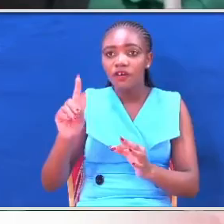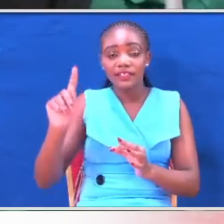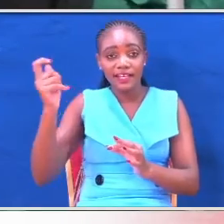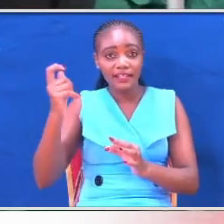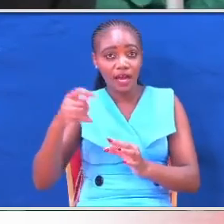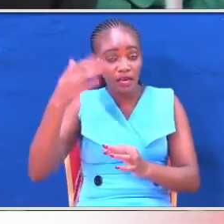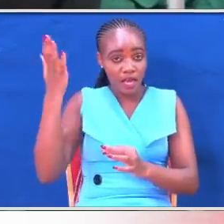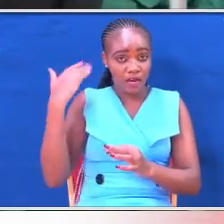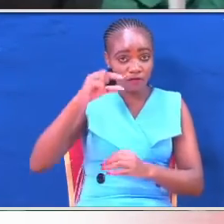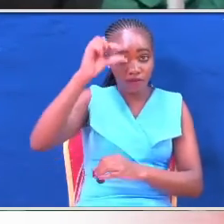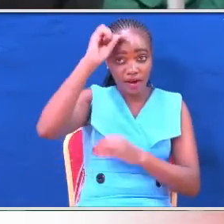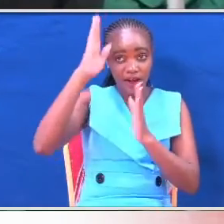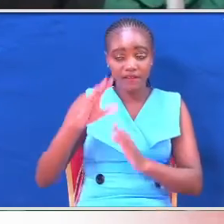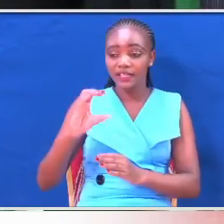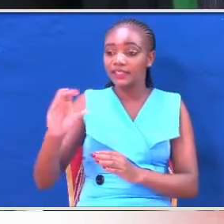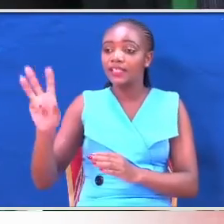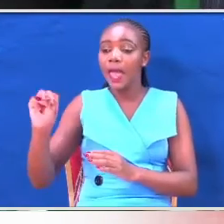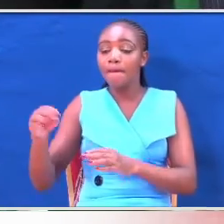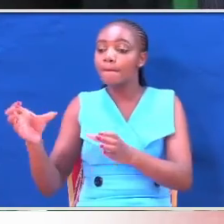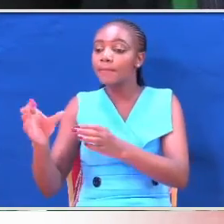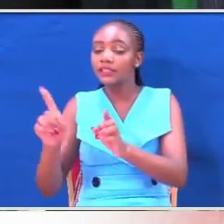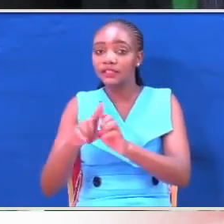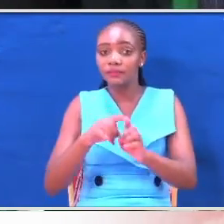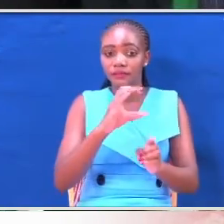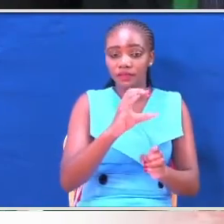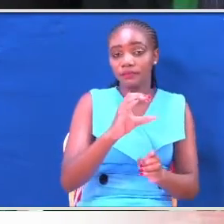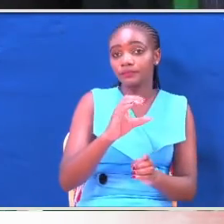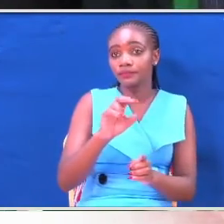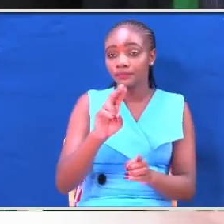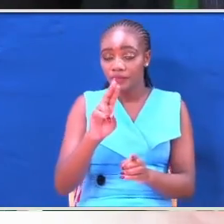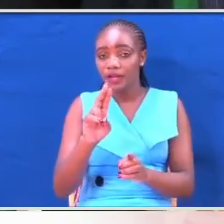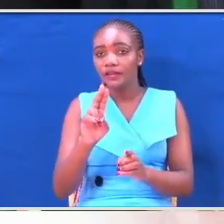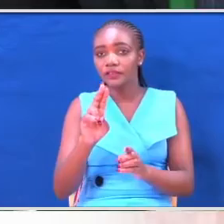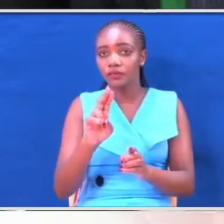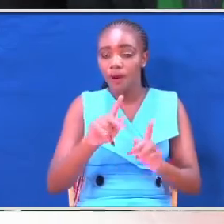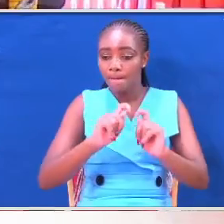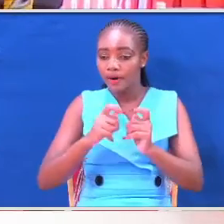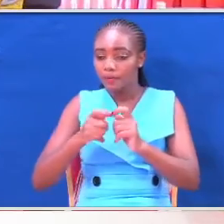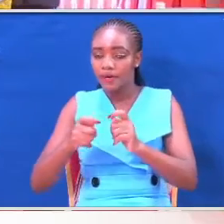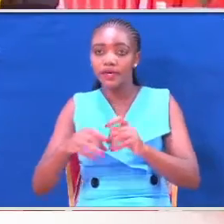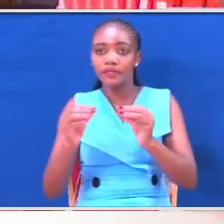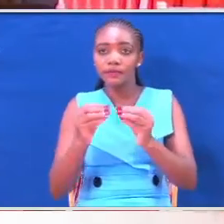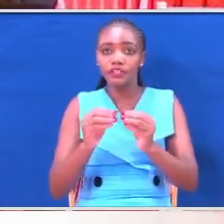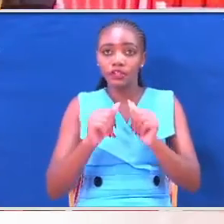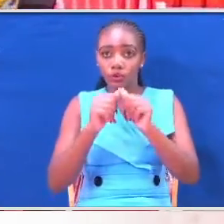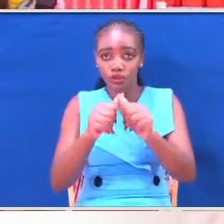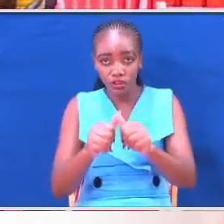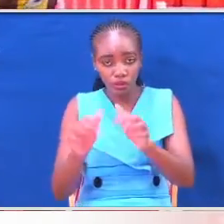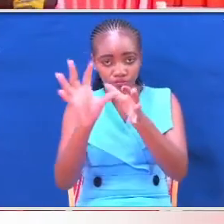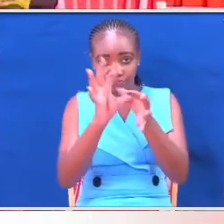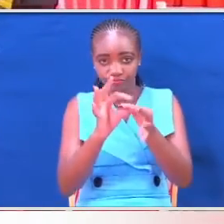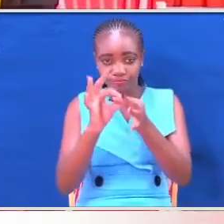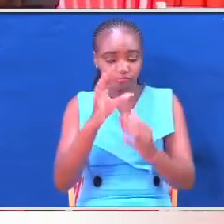Governor Isaac Ruto's CCM, and Chama cha Uzalendo defy the odds to hold on to NASA.